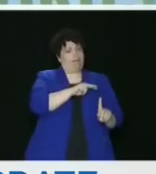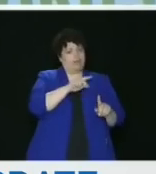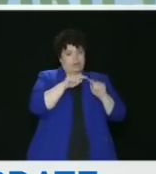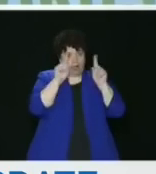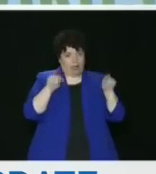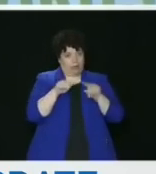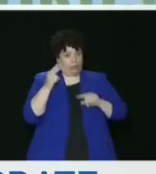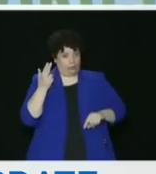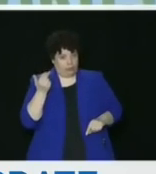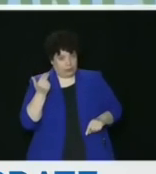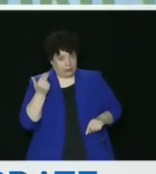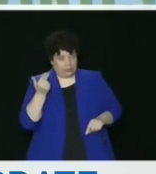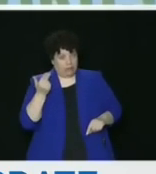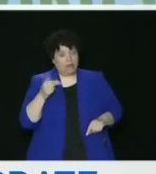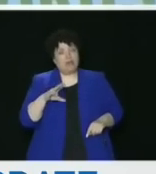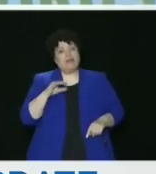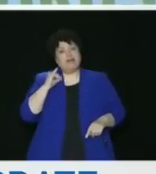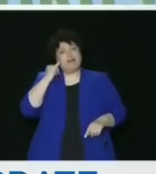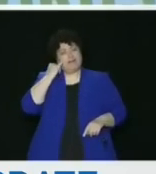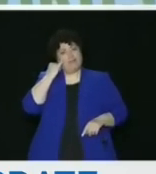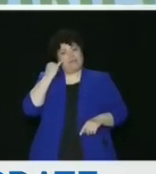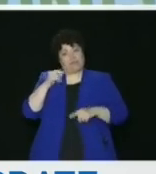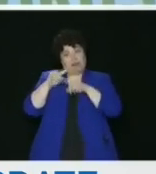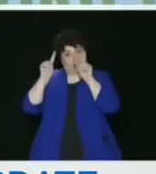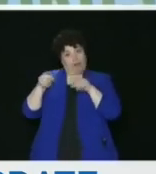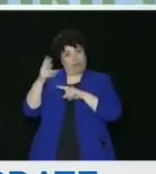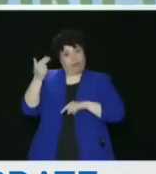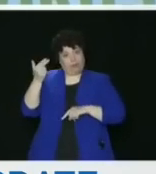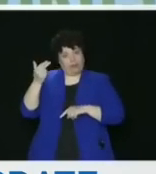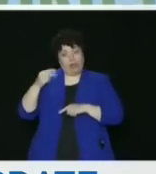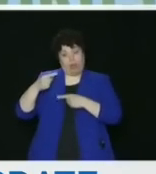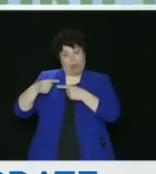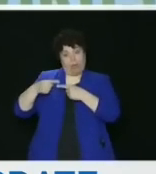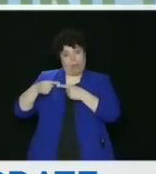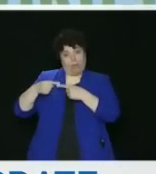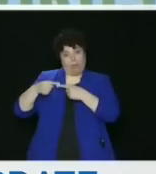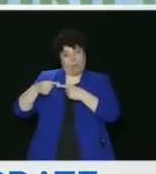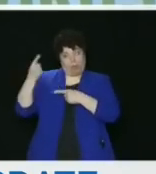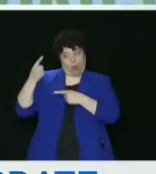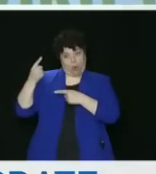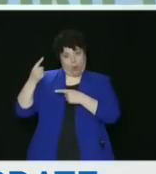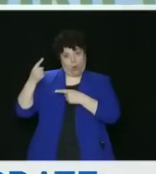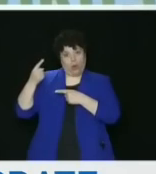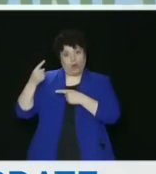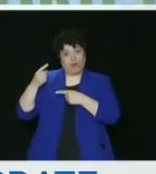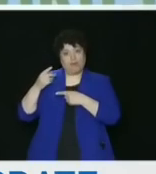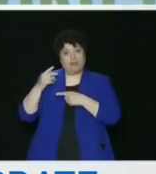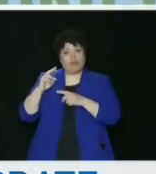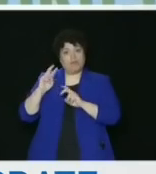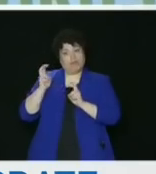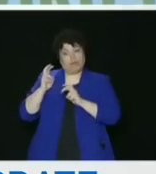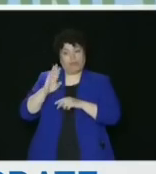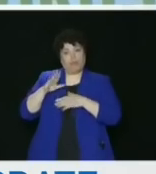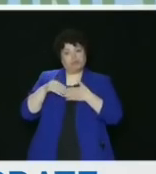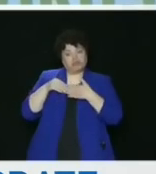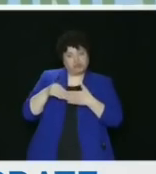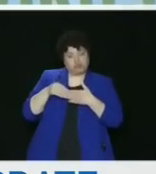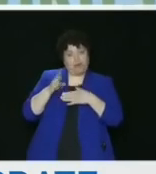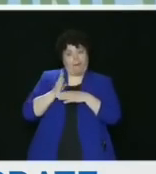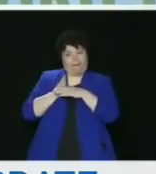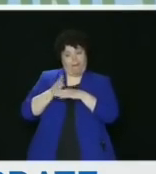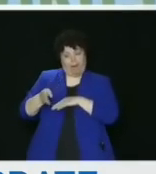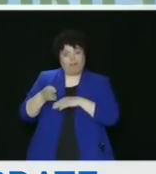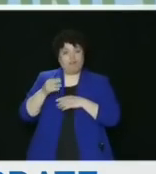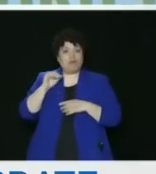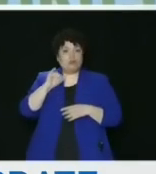if we opened the borders a month after lifting restrictive measures, so a month after the end